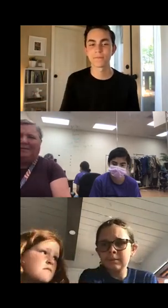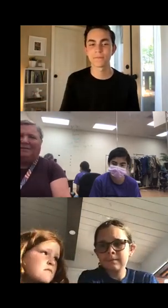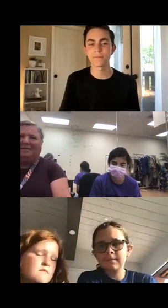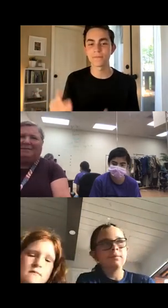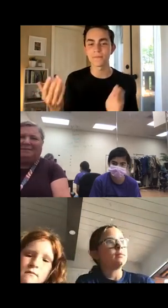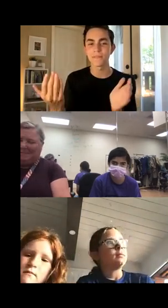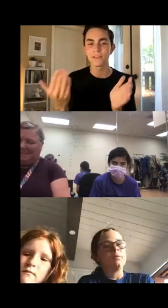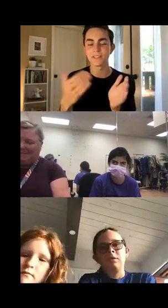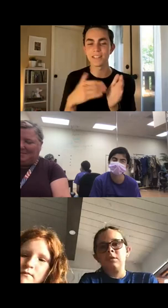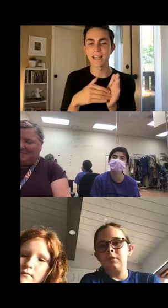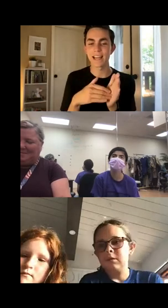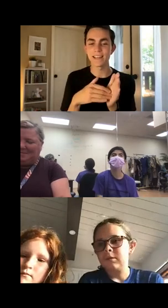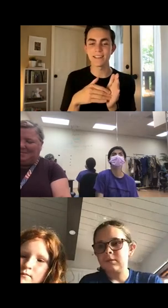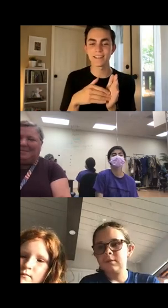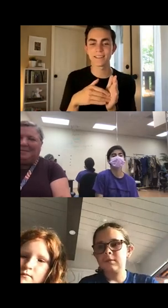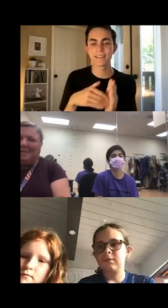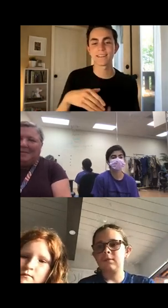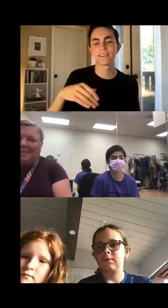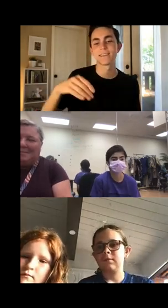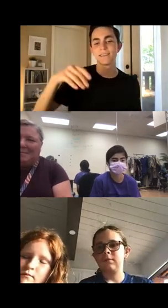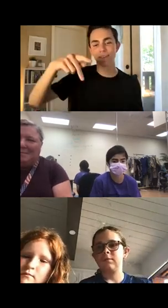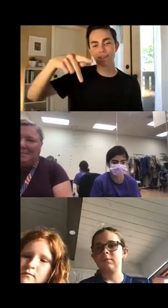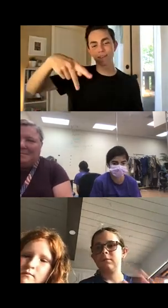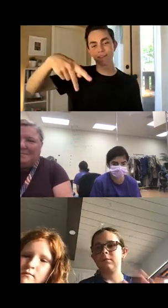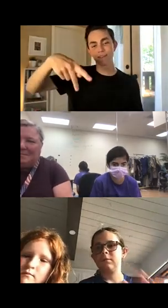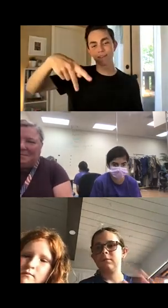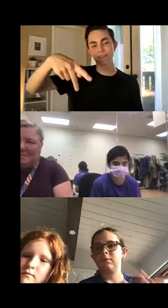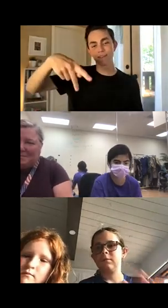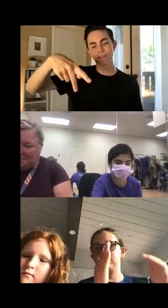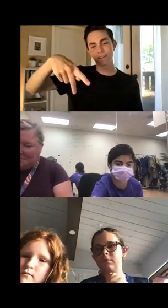What? Here's it again.